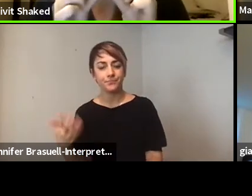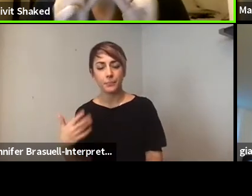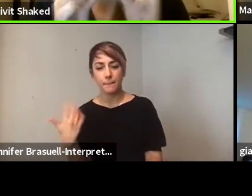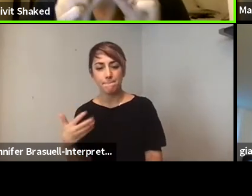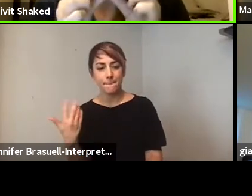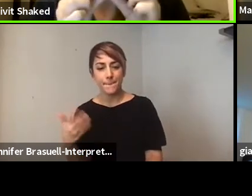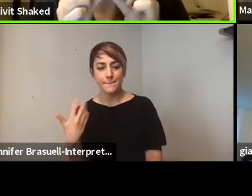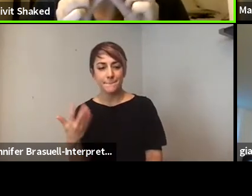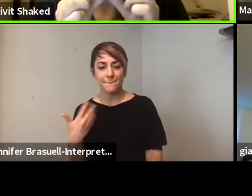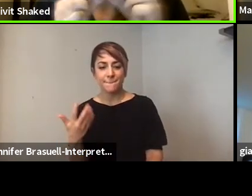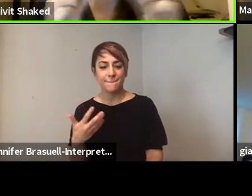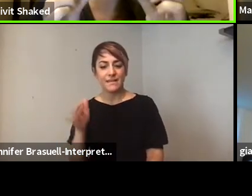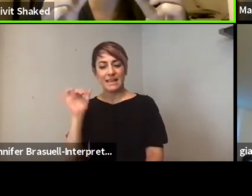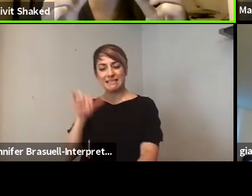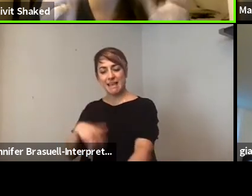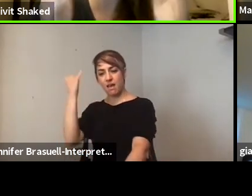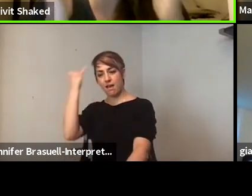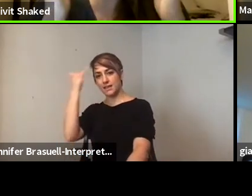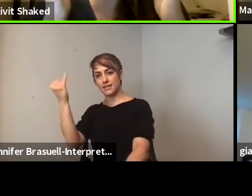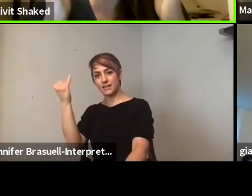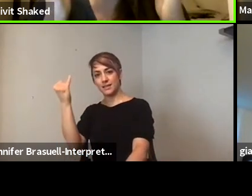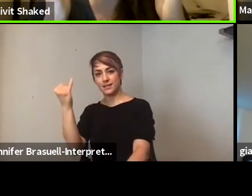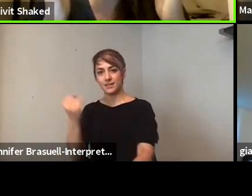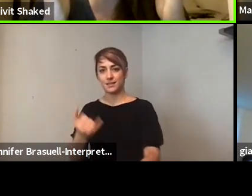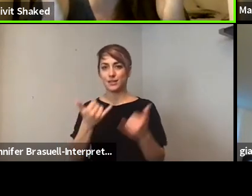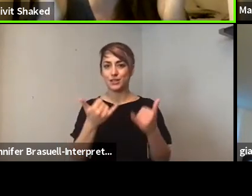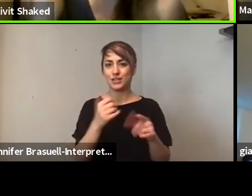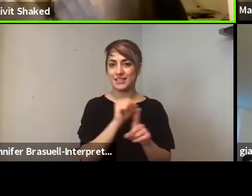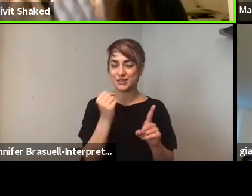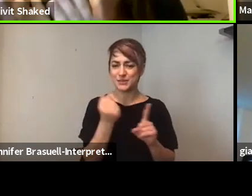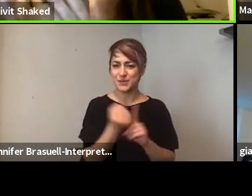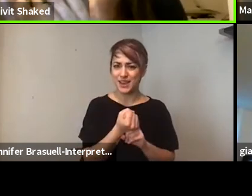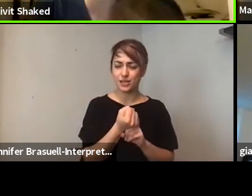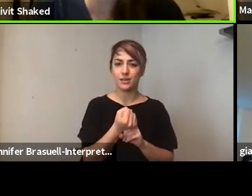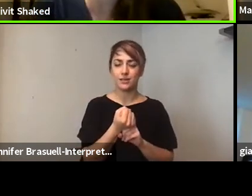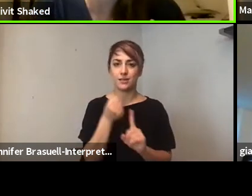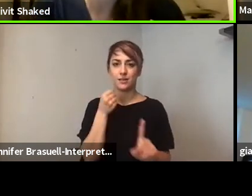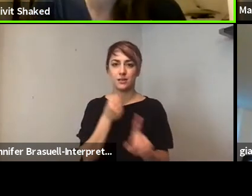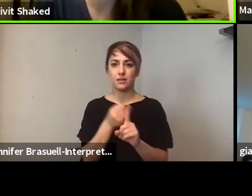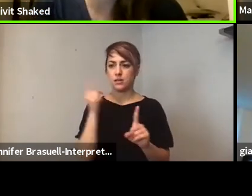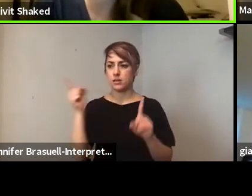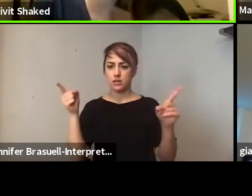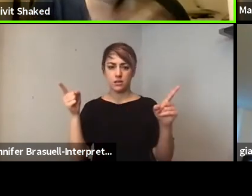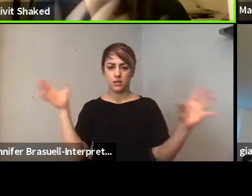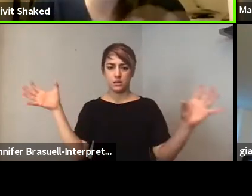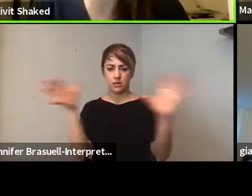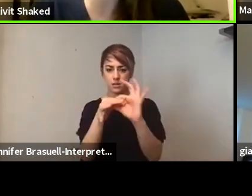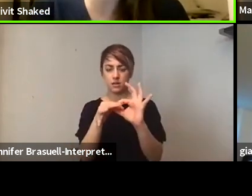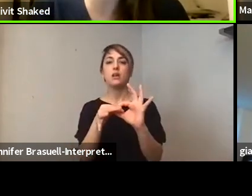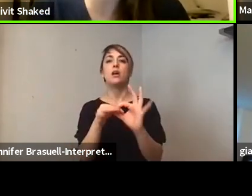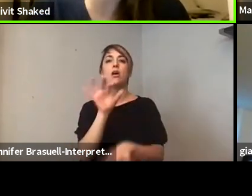the threads connected. And I'm like, oh my God, I can do that through Zoom.